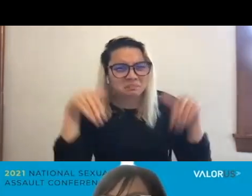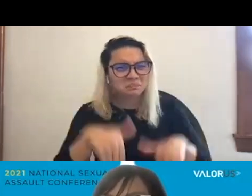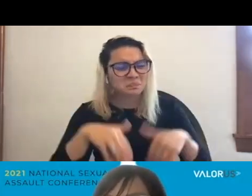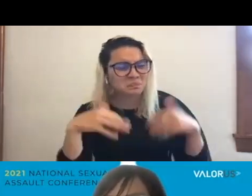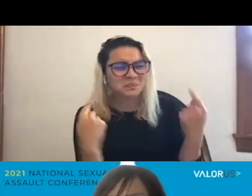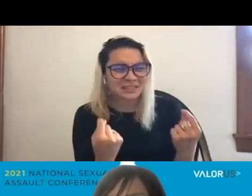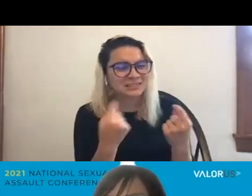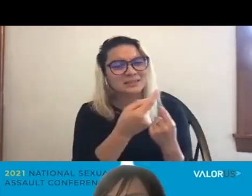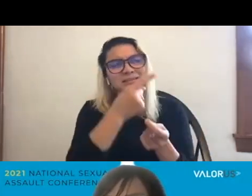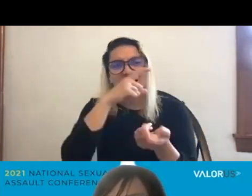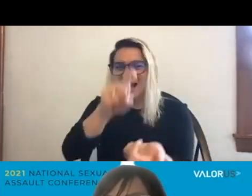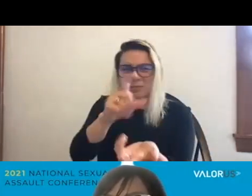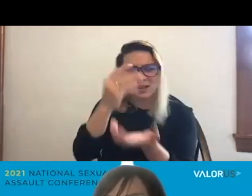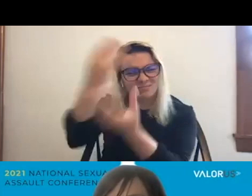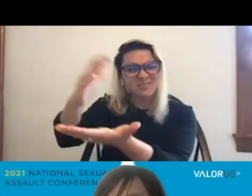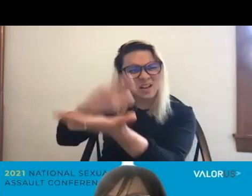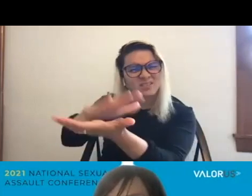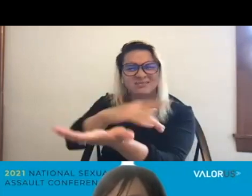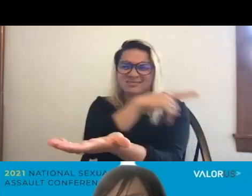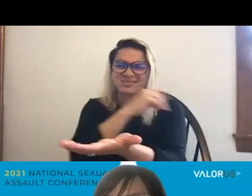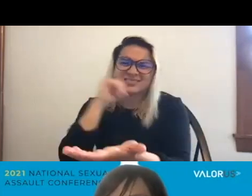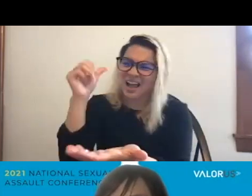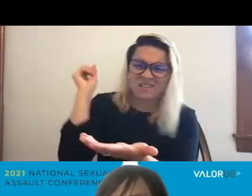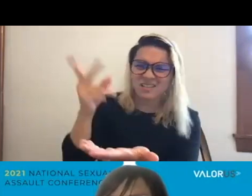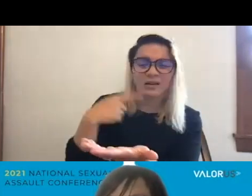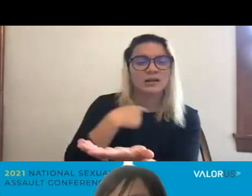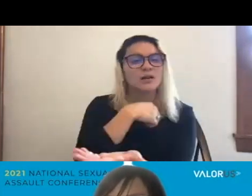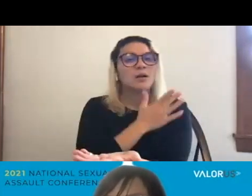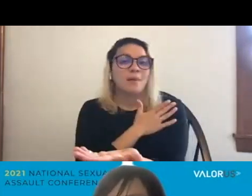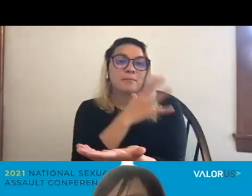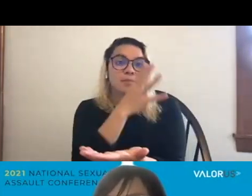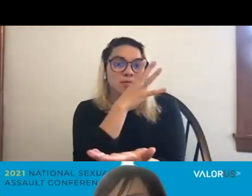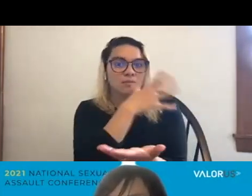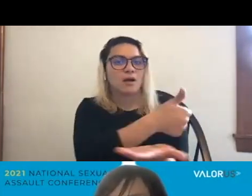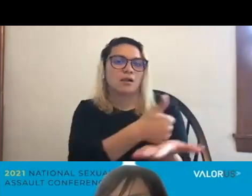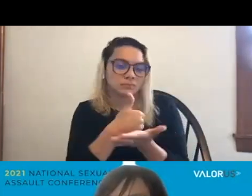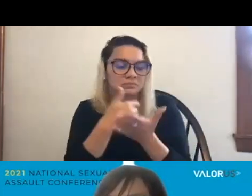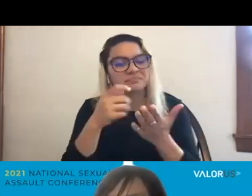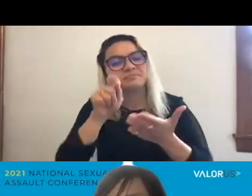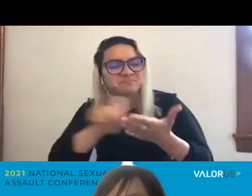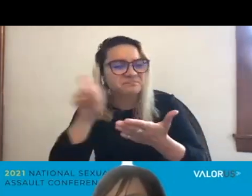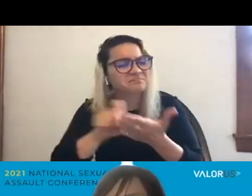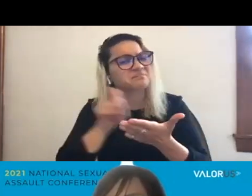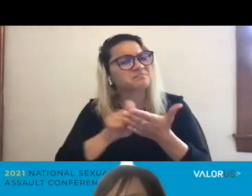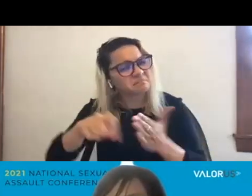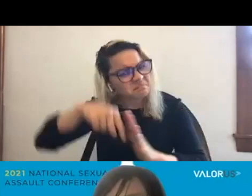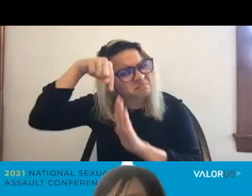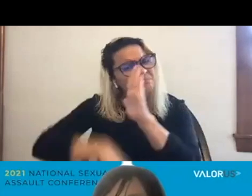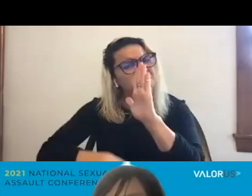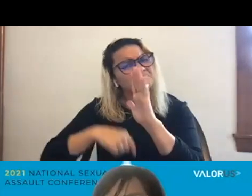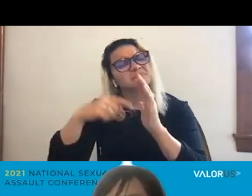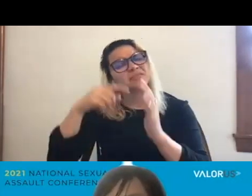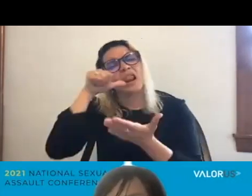that this was not okay. And so I wrote, with my mother's help, a very detailed letter about why